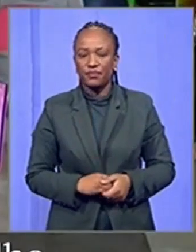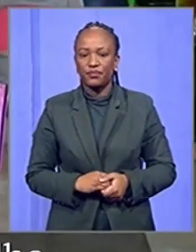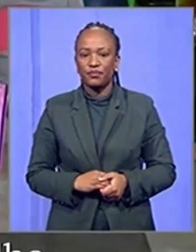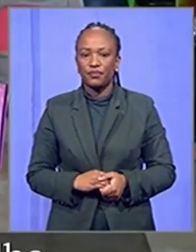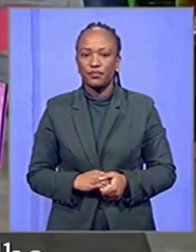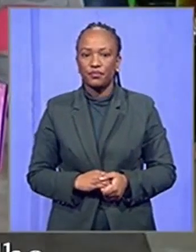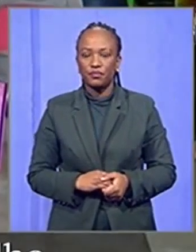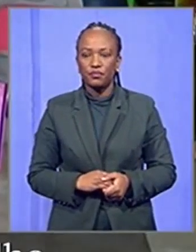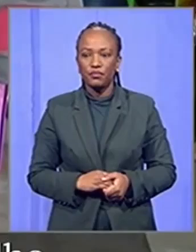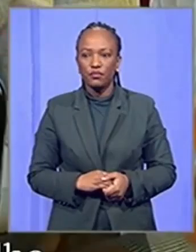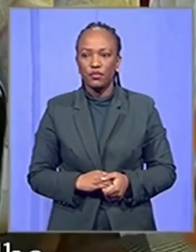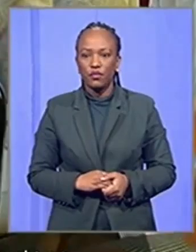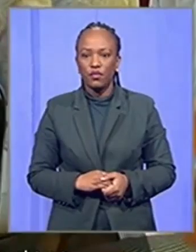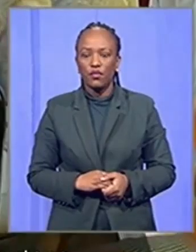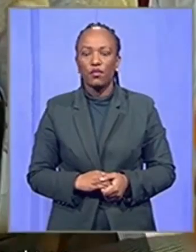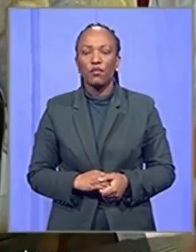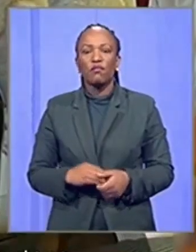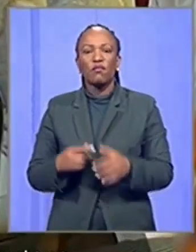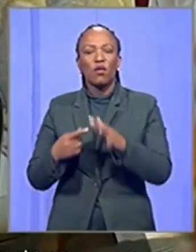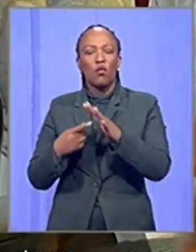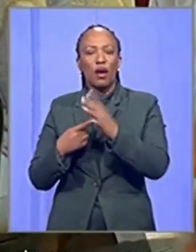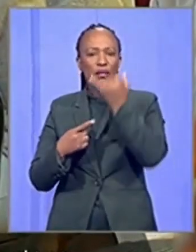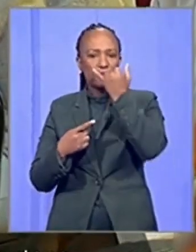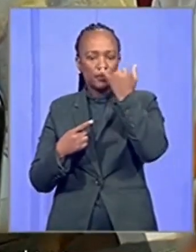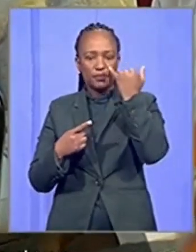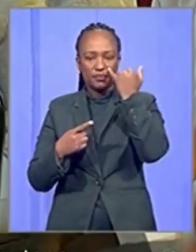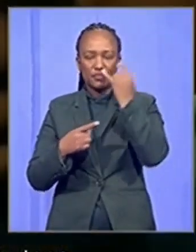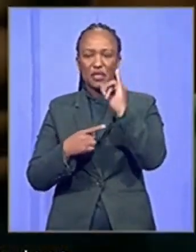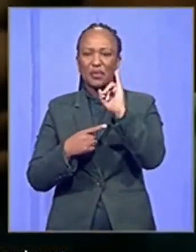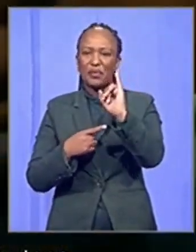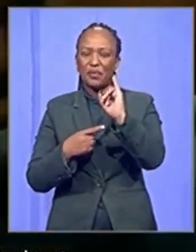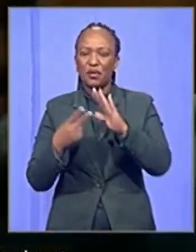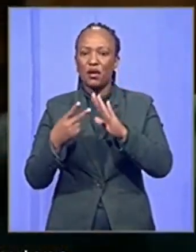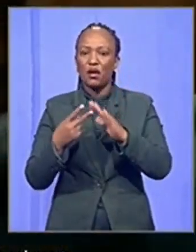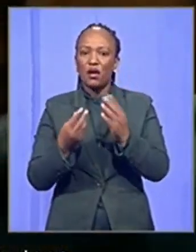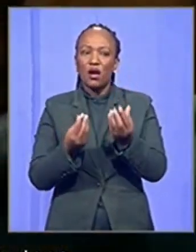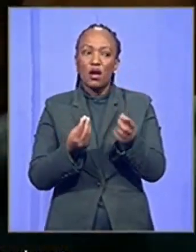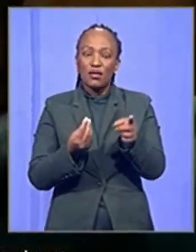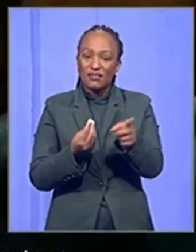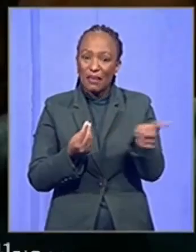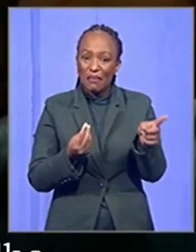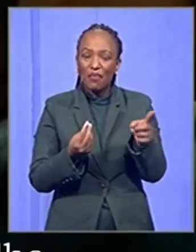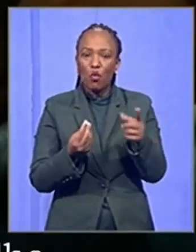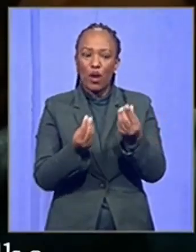Dikhurego, tiriso ya diritibatsi le go tshola bana ga barutwana ba santse ba le bannye ke dingwe tsa